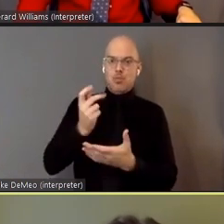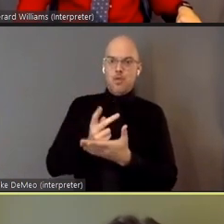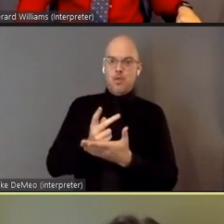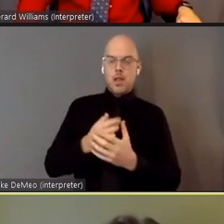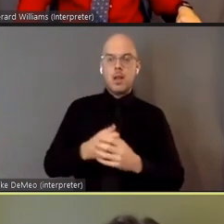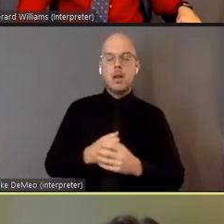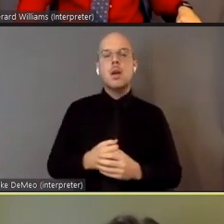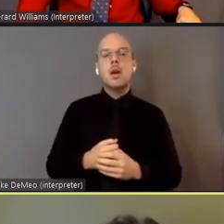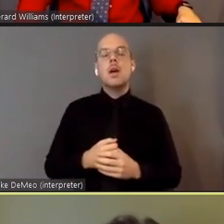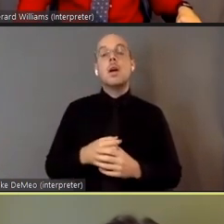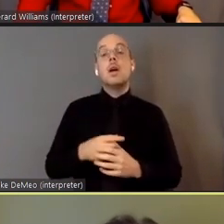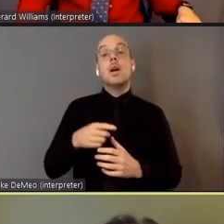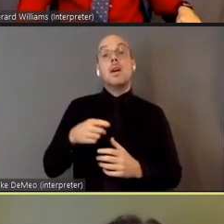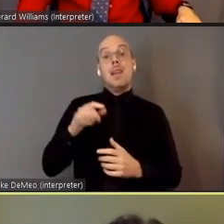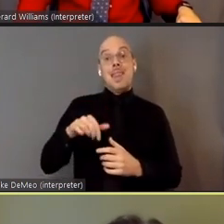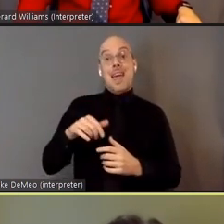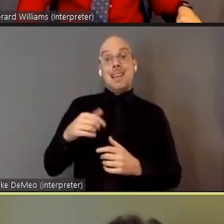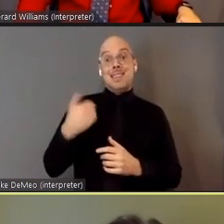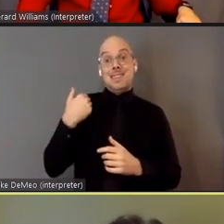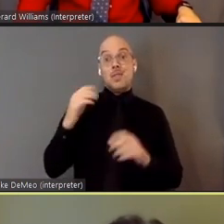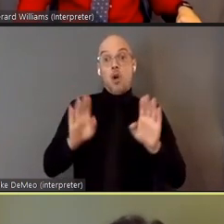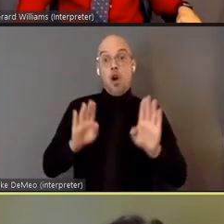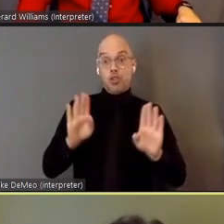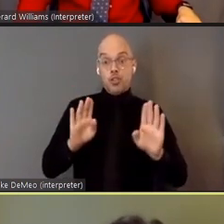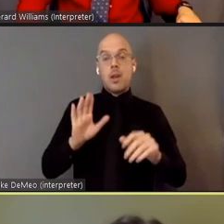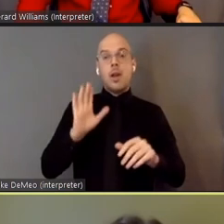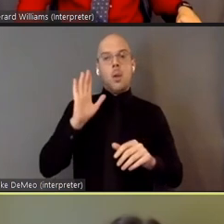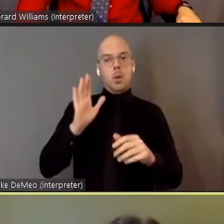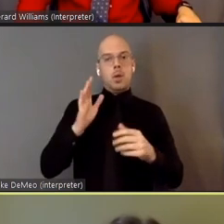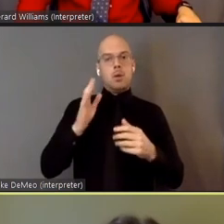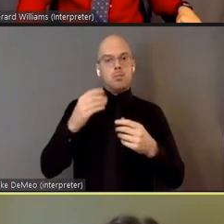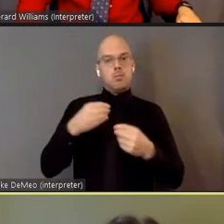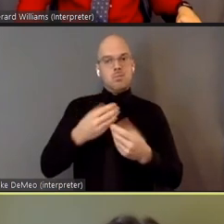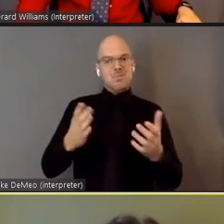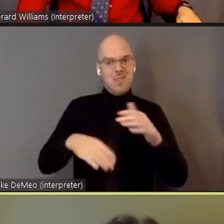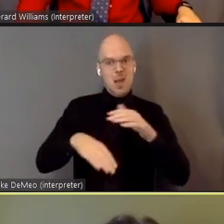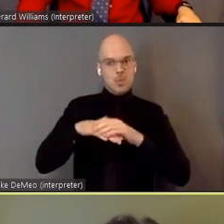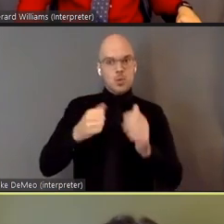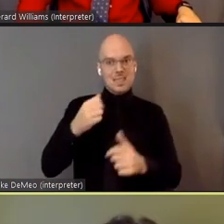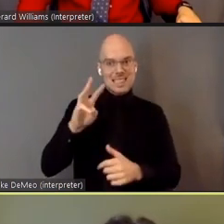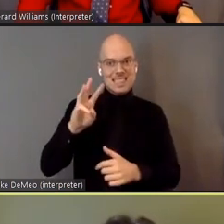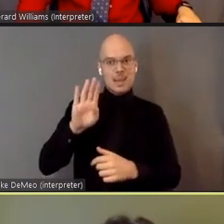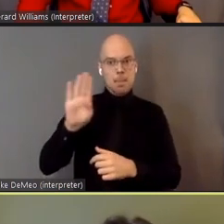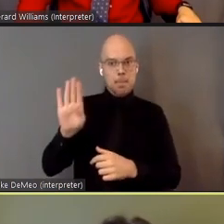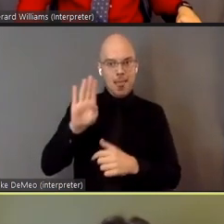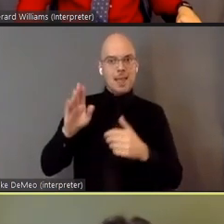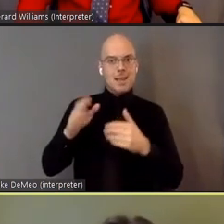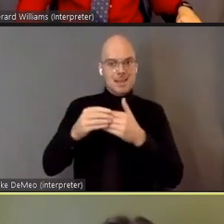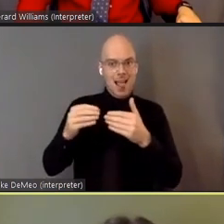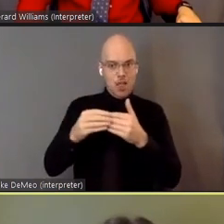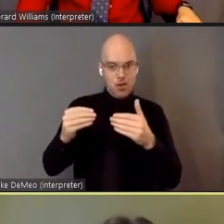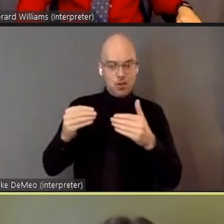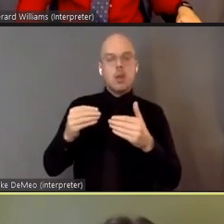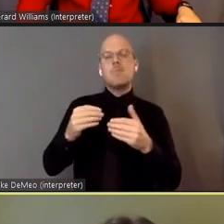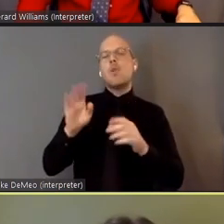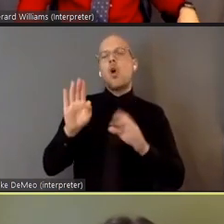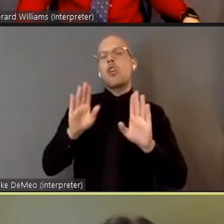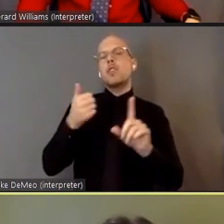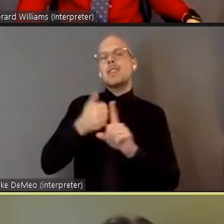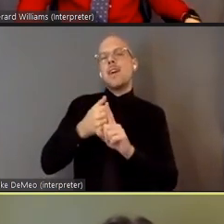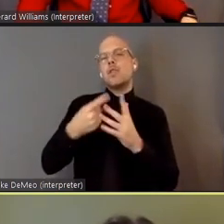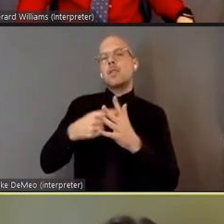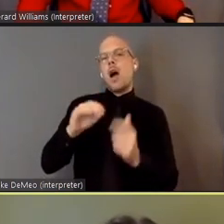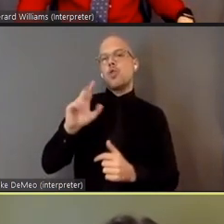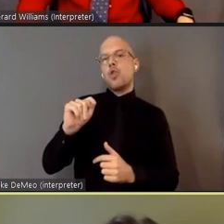is extending up to $16 billion of funding in an auction that starts on October the 29th of this